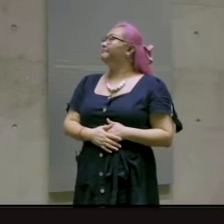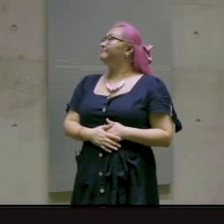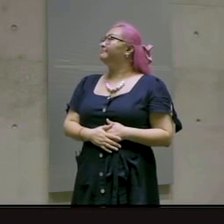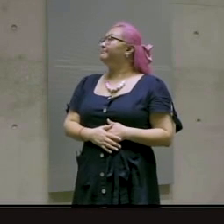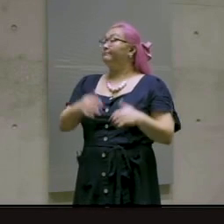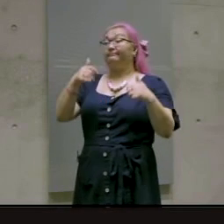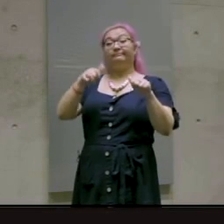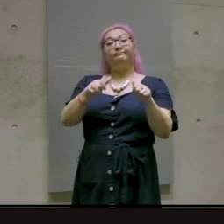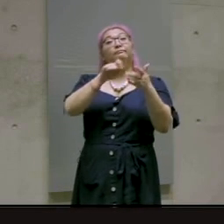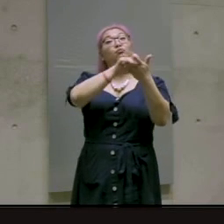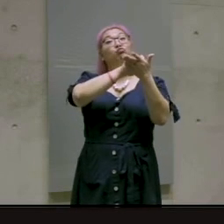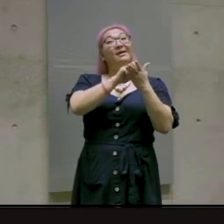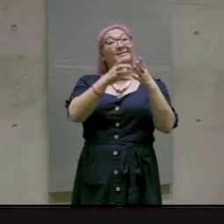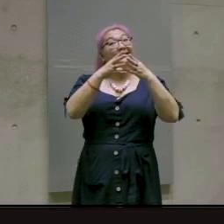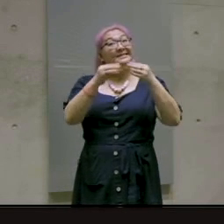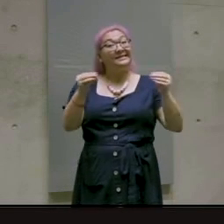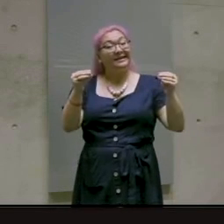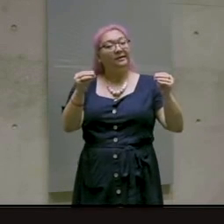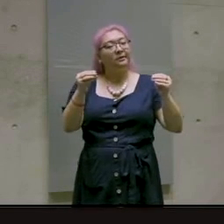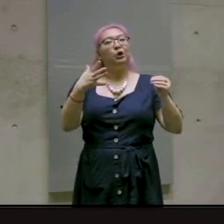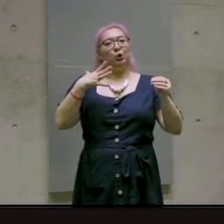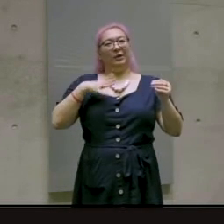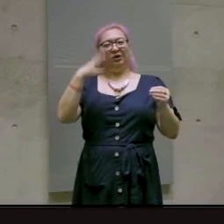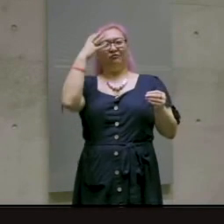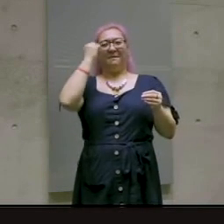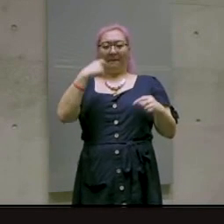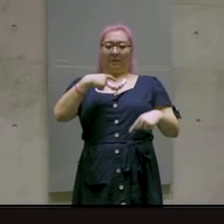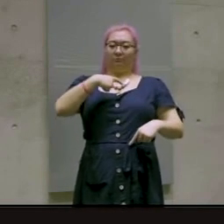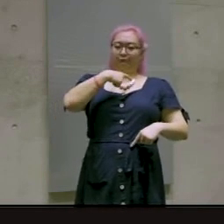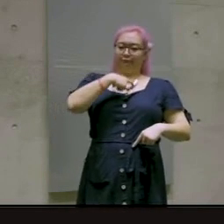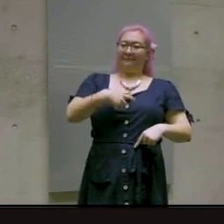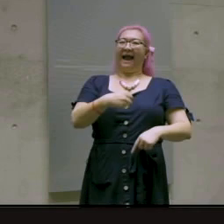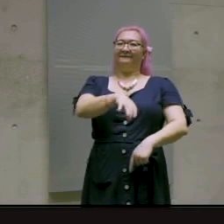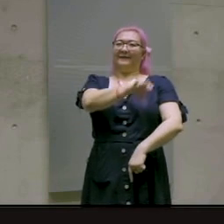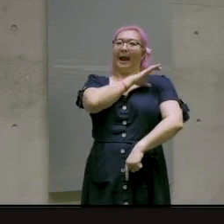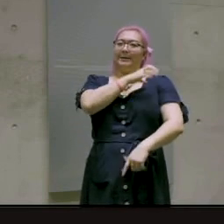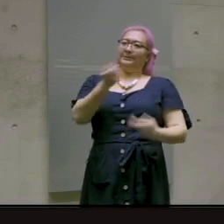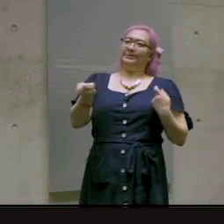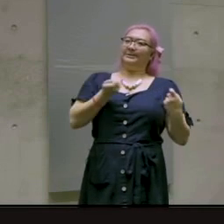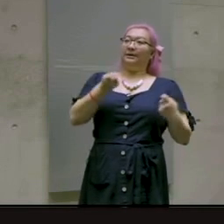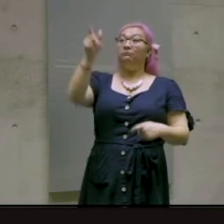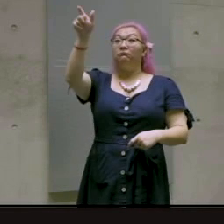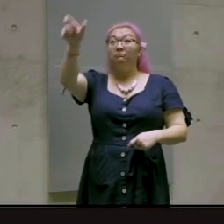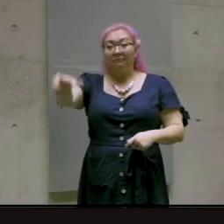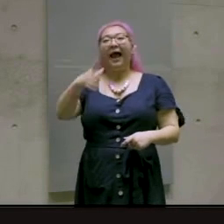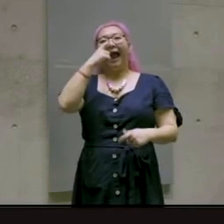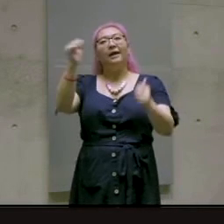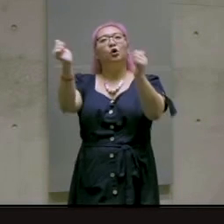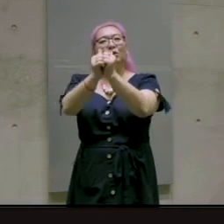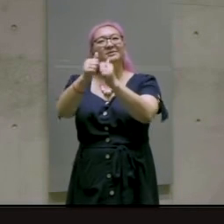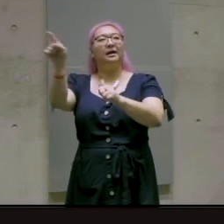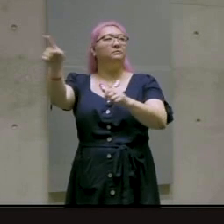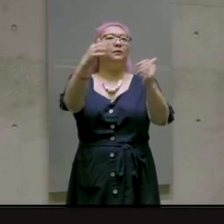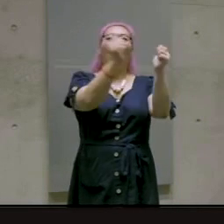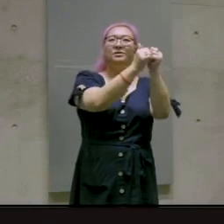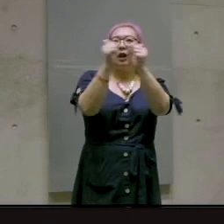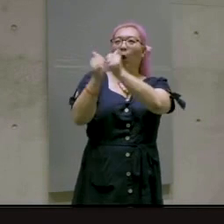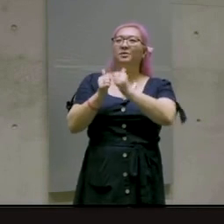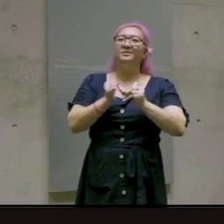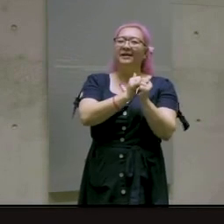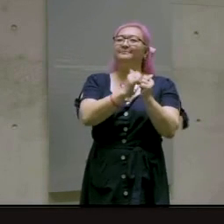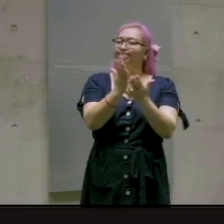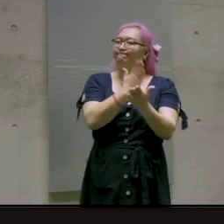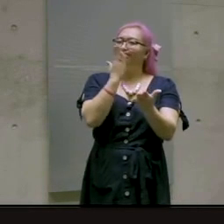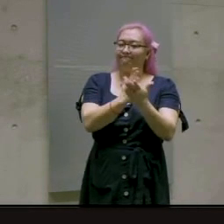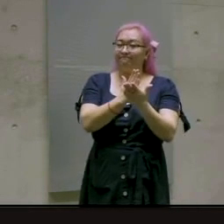scenes, it's important you kind of remember and consider the agency of all characters and the specific personality traits of all of them, and ensure